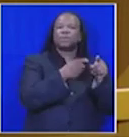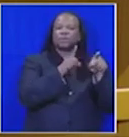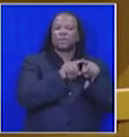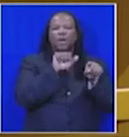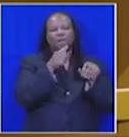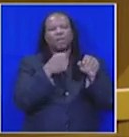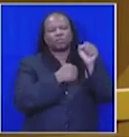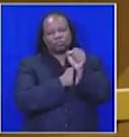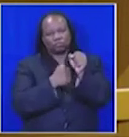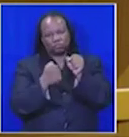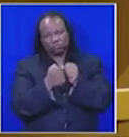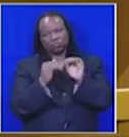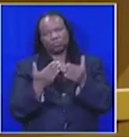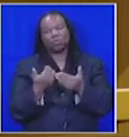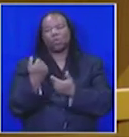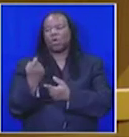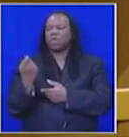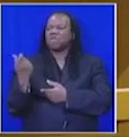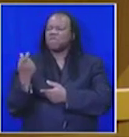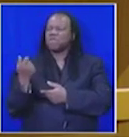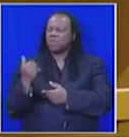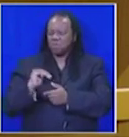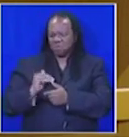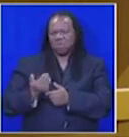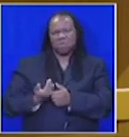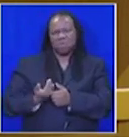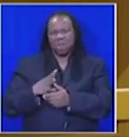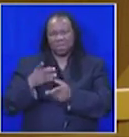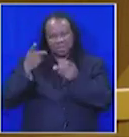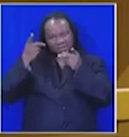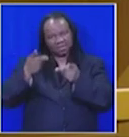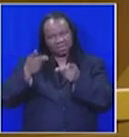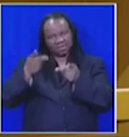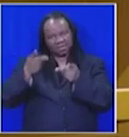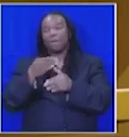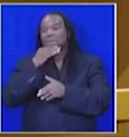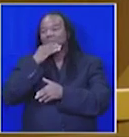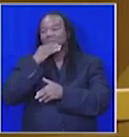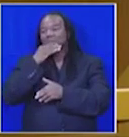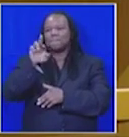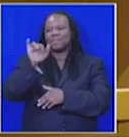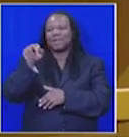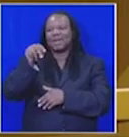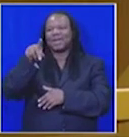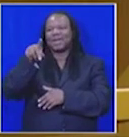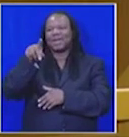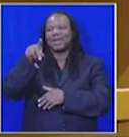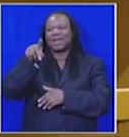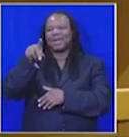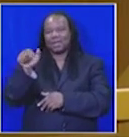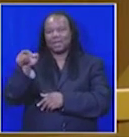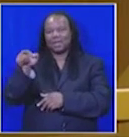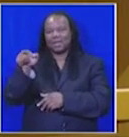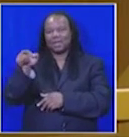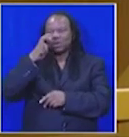Freedom Party believes that too few women are in decision-making positions at Brand South Africa, and more should be done